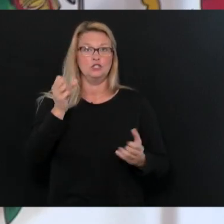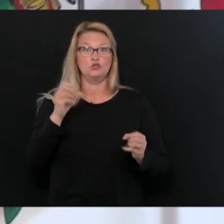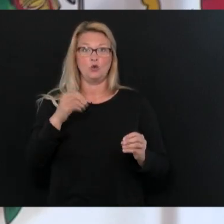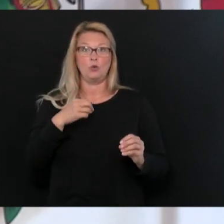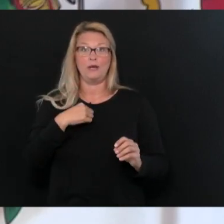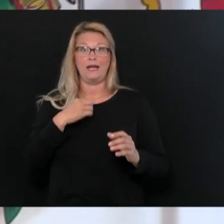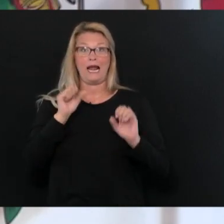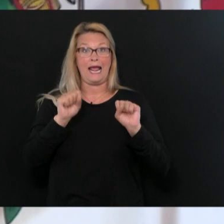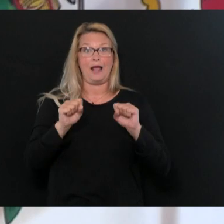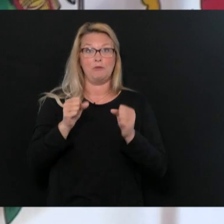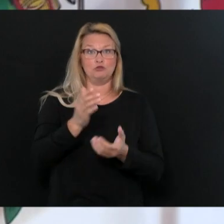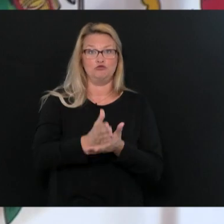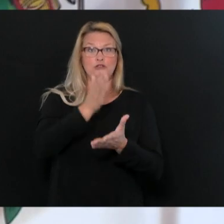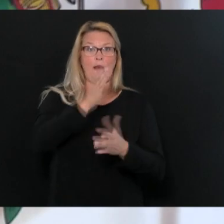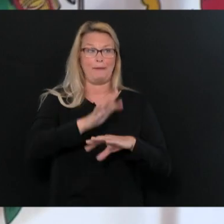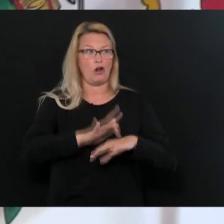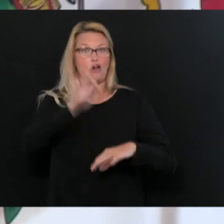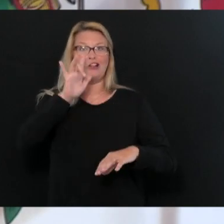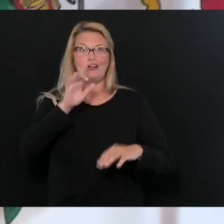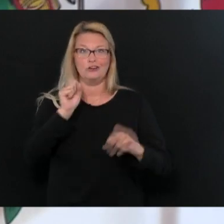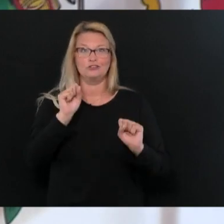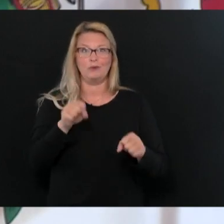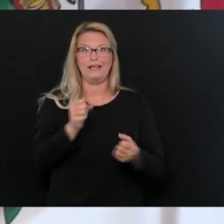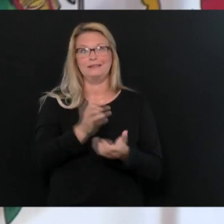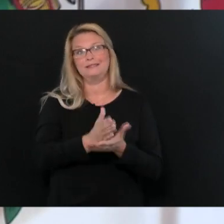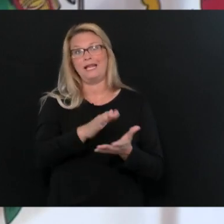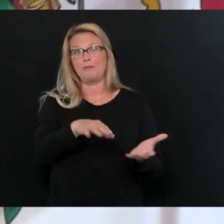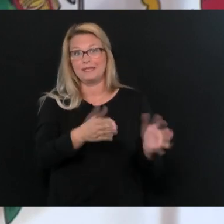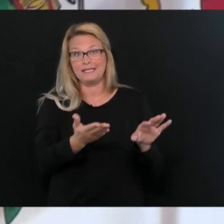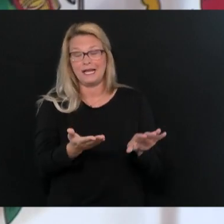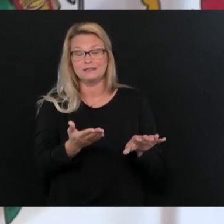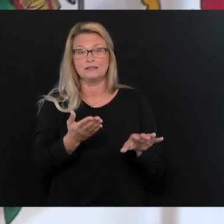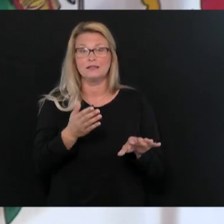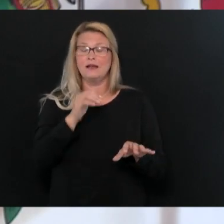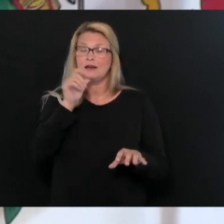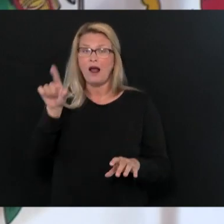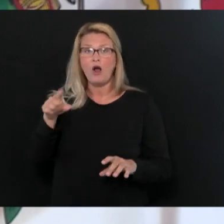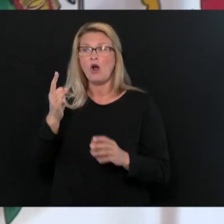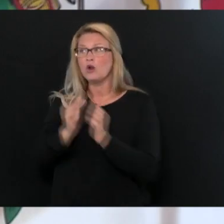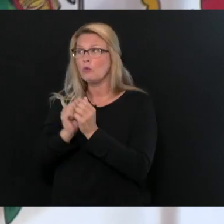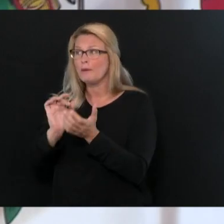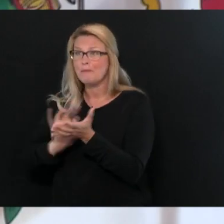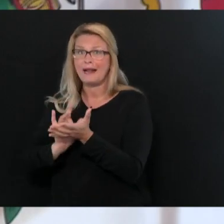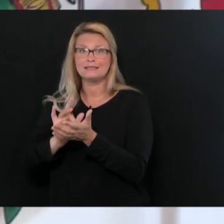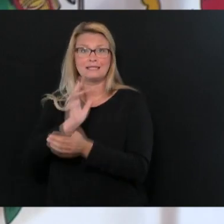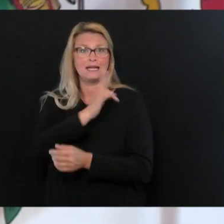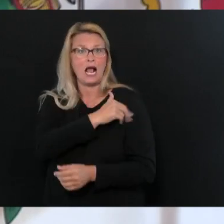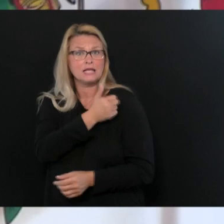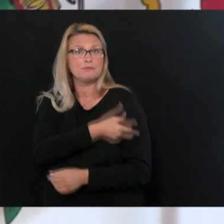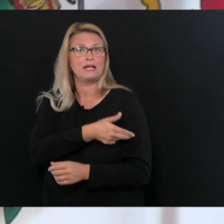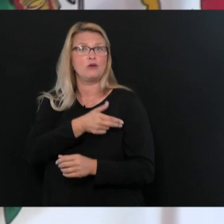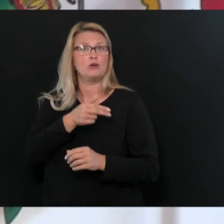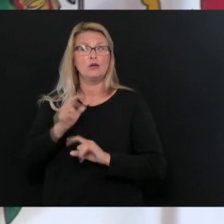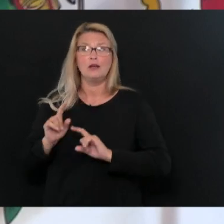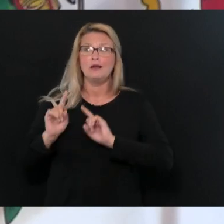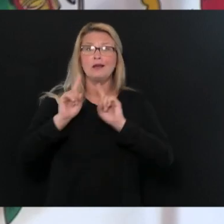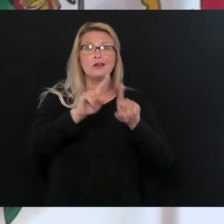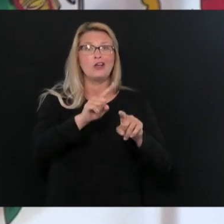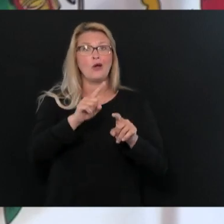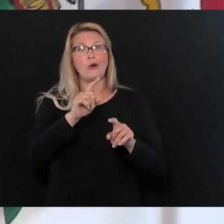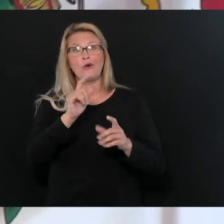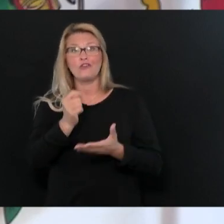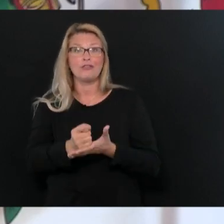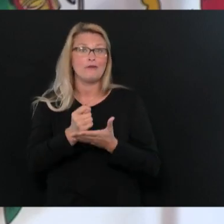that's really preventing lots and lots of deaths. Not only the therapeutics, but just getting people to the hospital or getting people